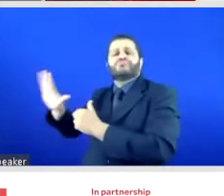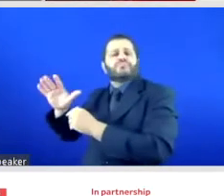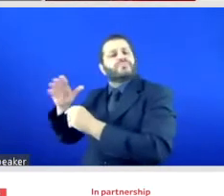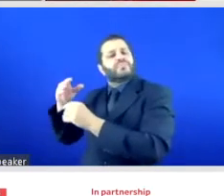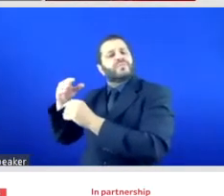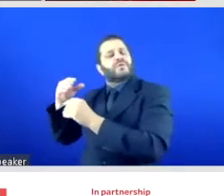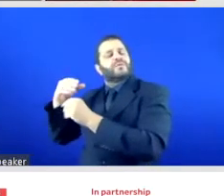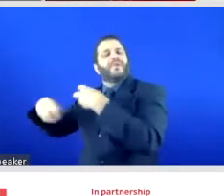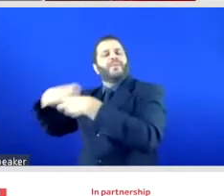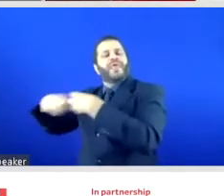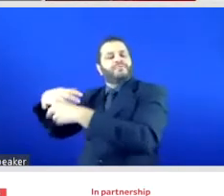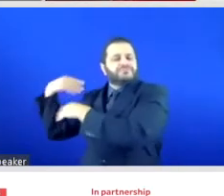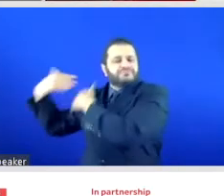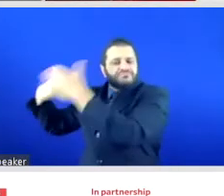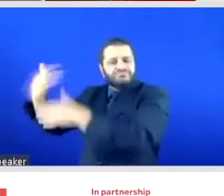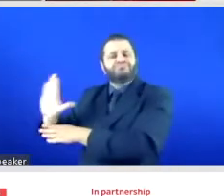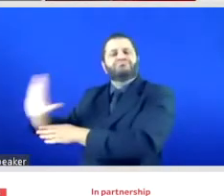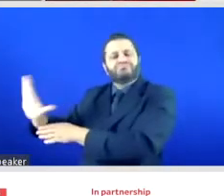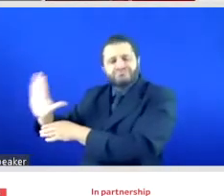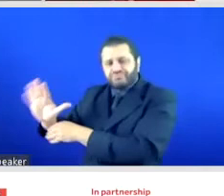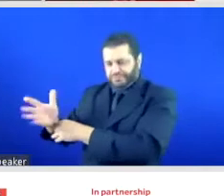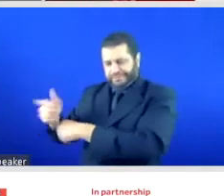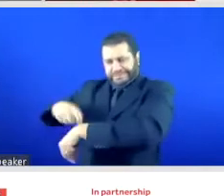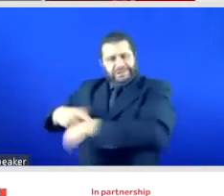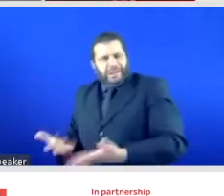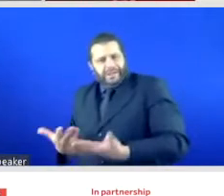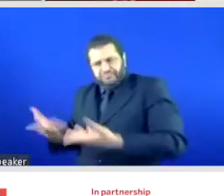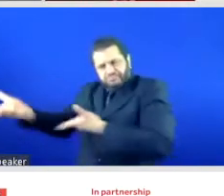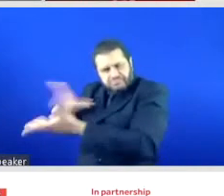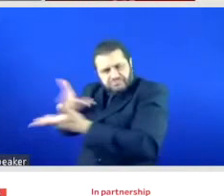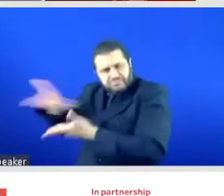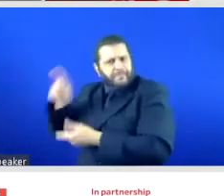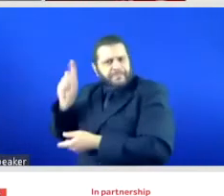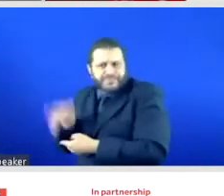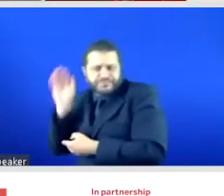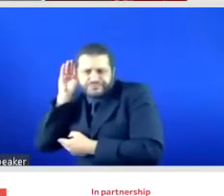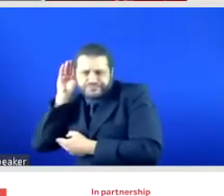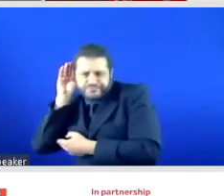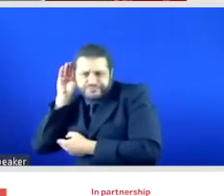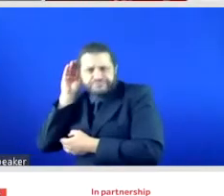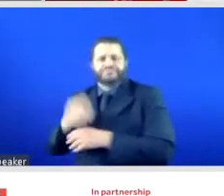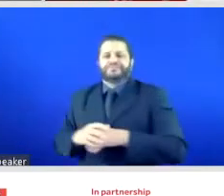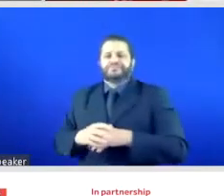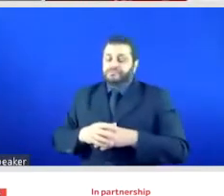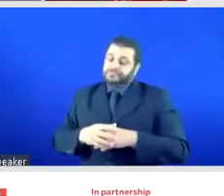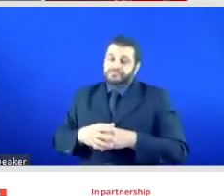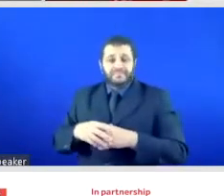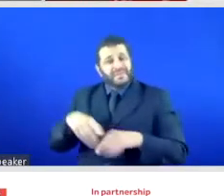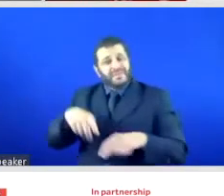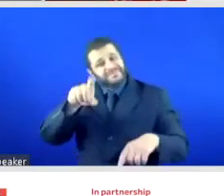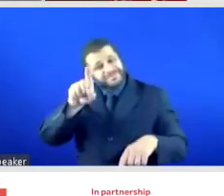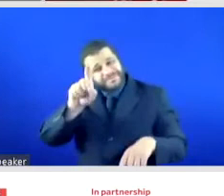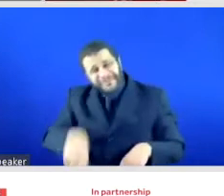can have them as partners rather than, you know, having young people generally just protesting. We want to not move